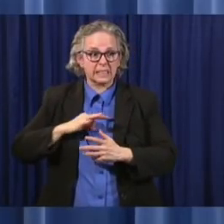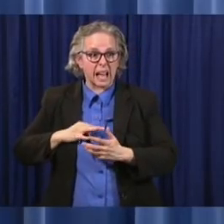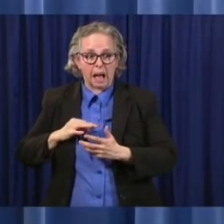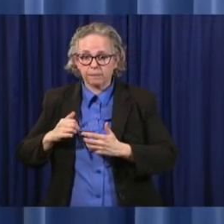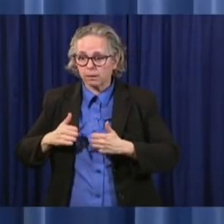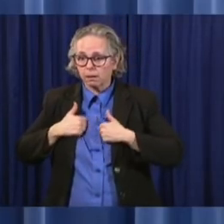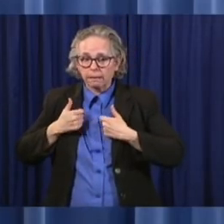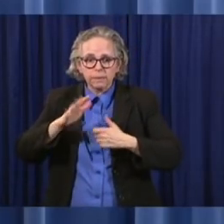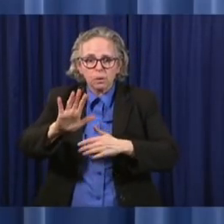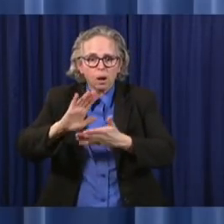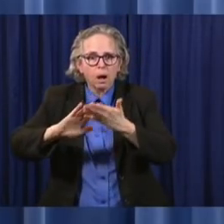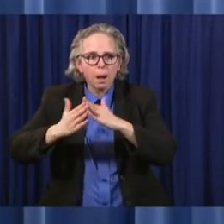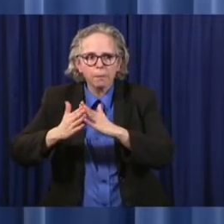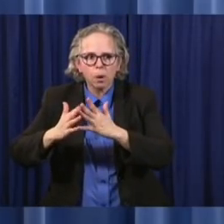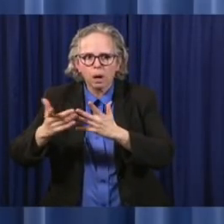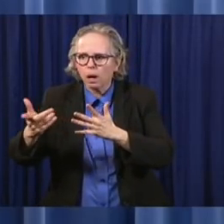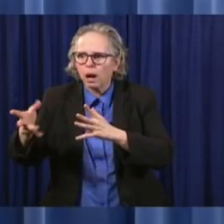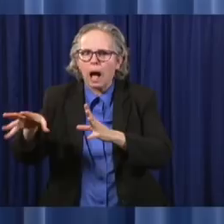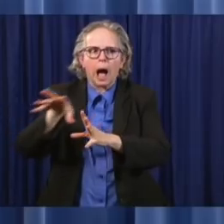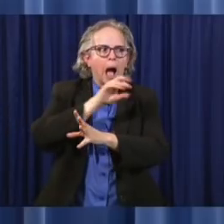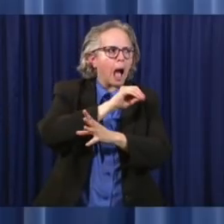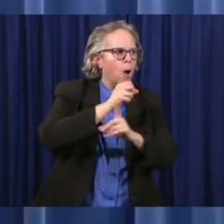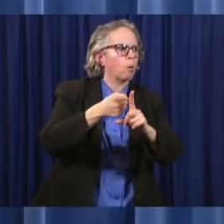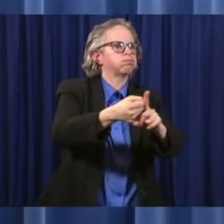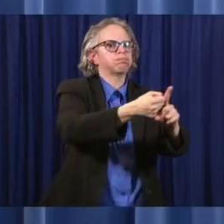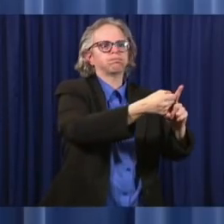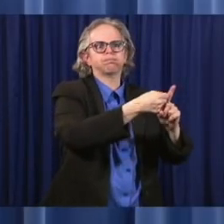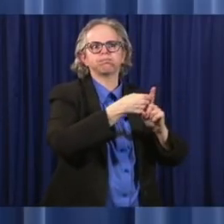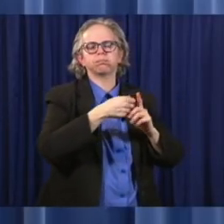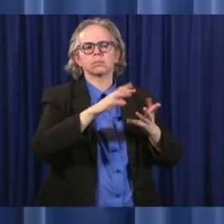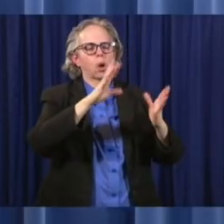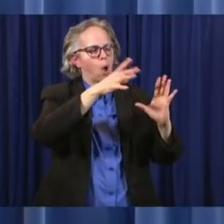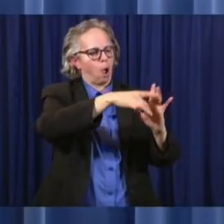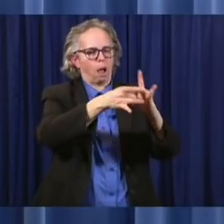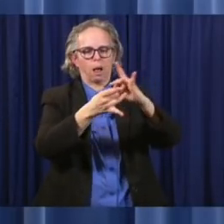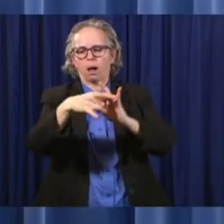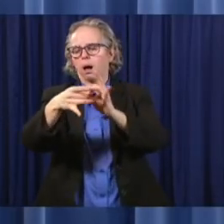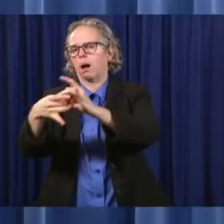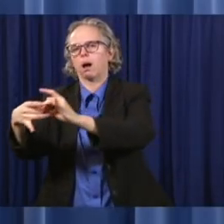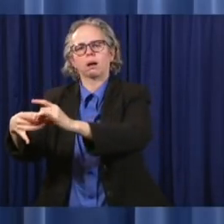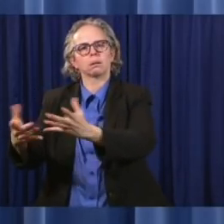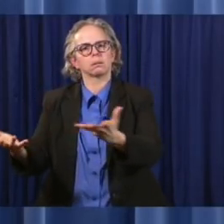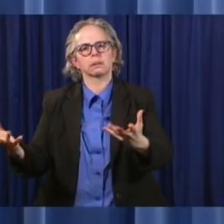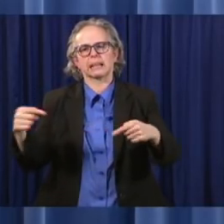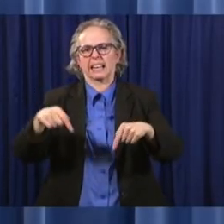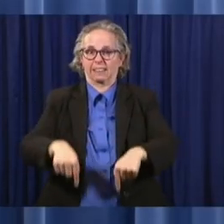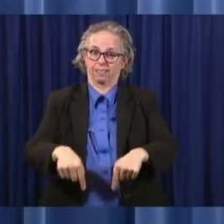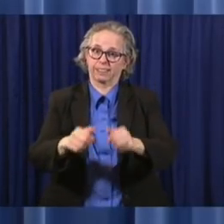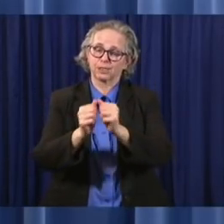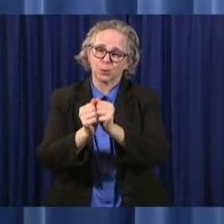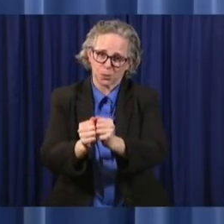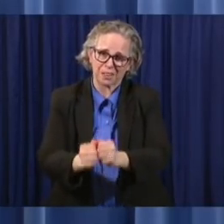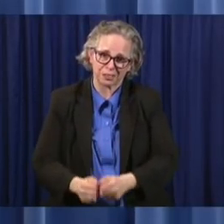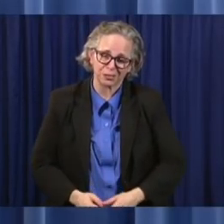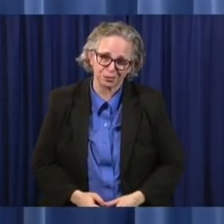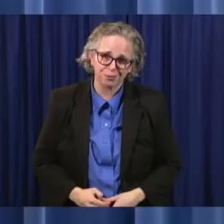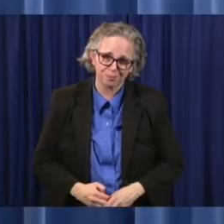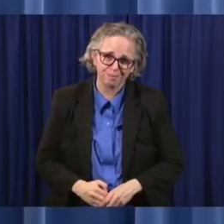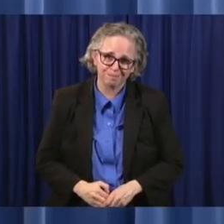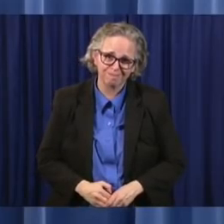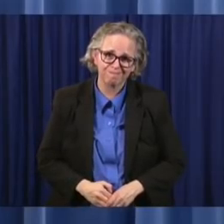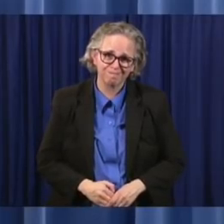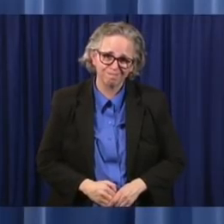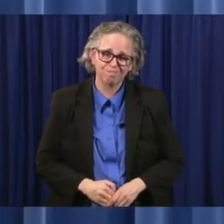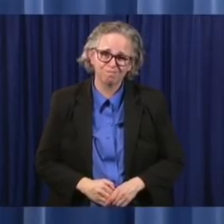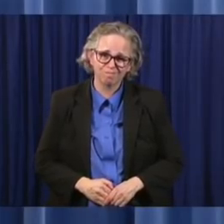tied in together. And that's why we have taken the approach that we need to do this together. So